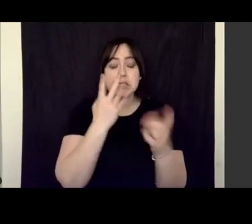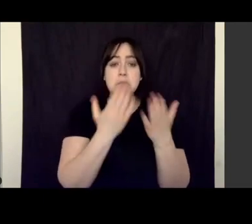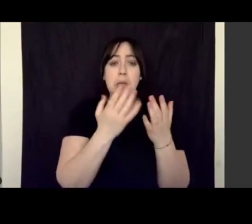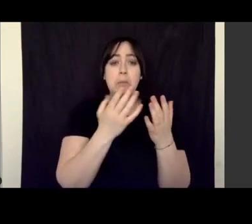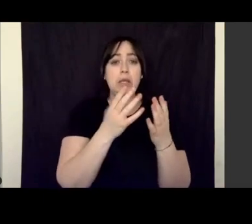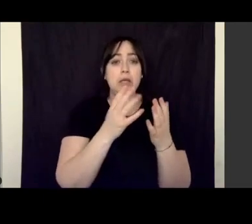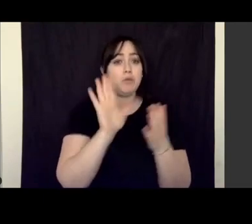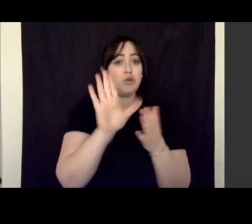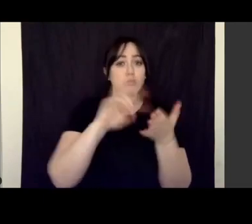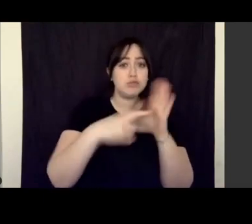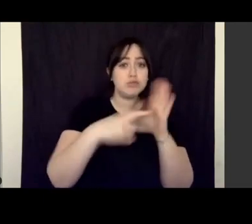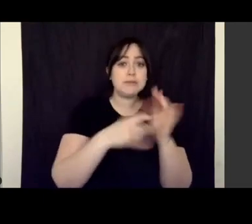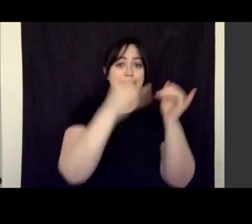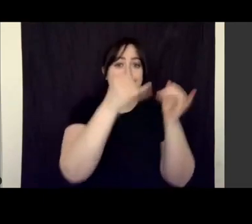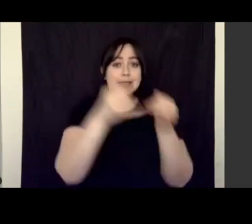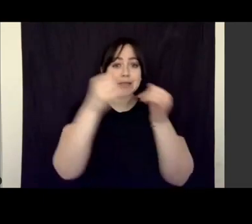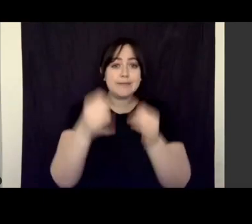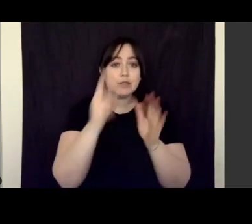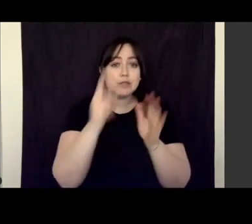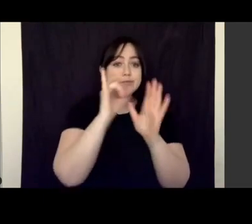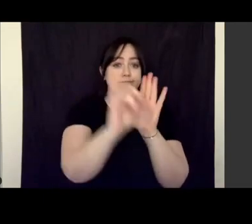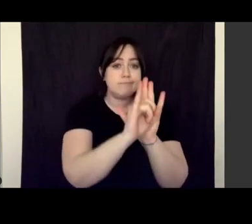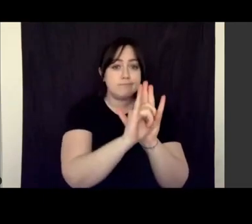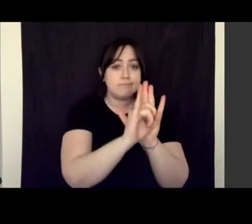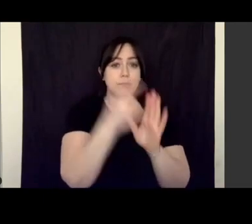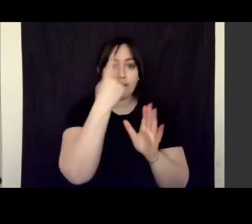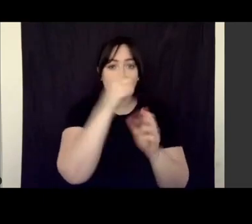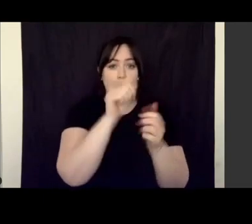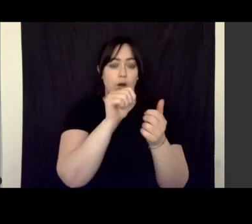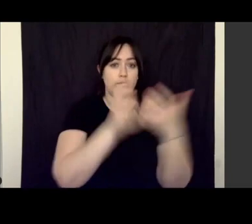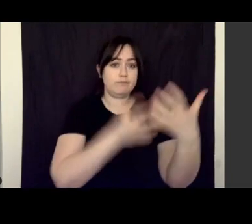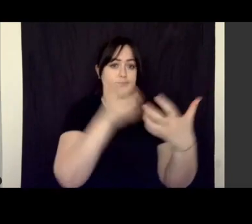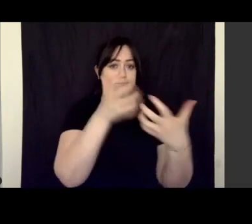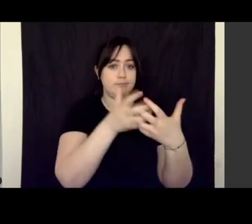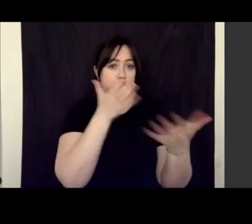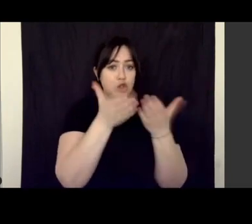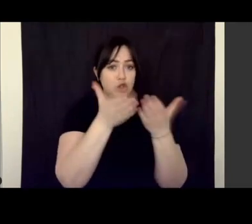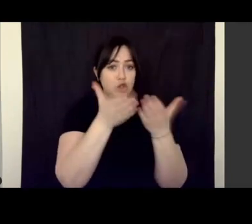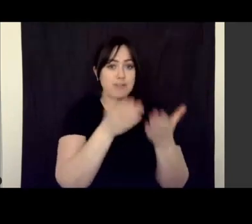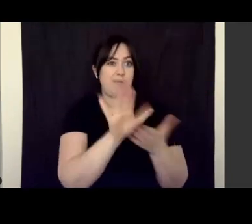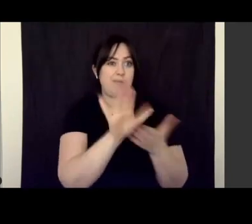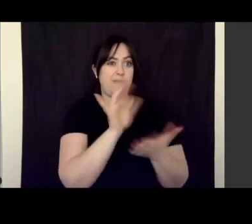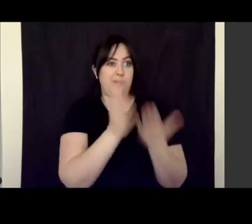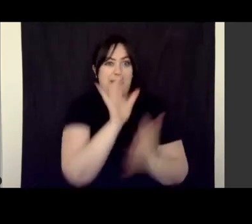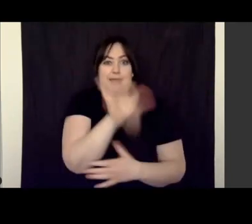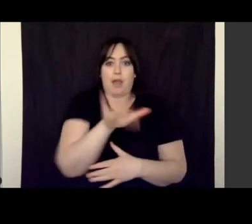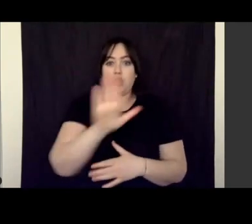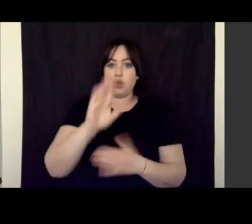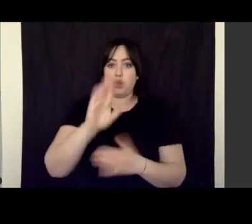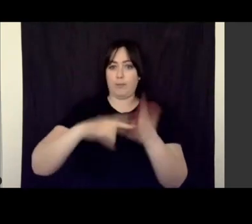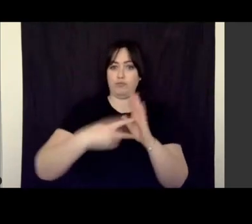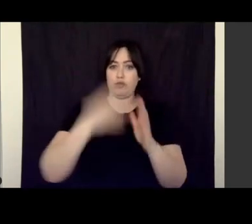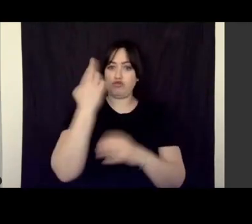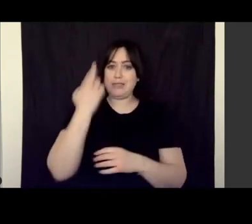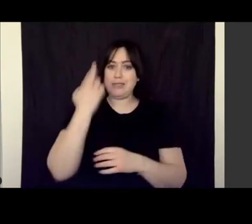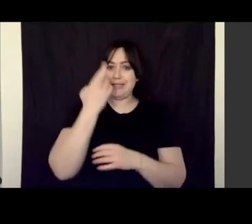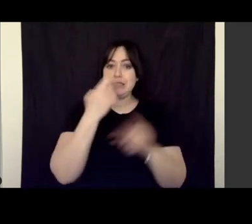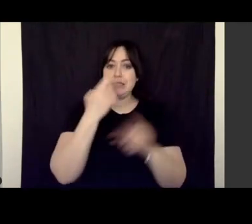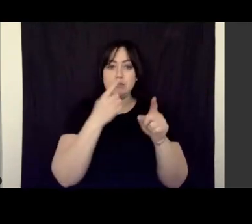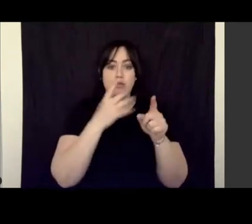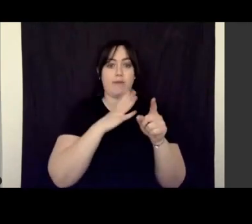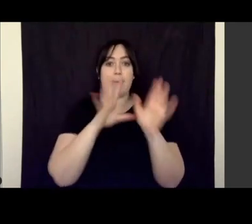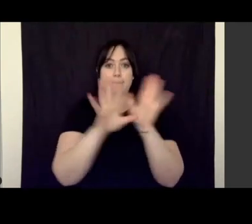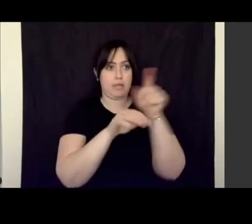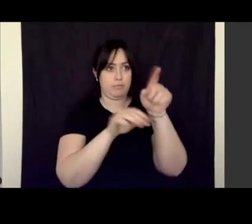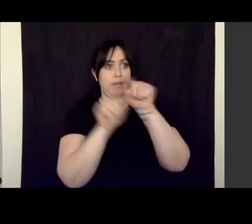individual identification for accommodation and services. Maybe that's the reason why you're collecting data. Then you would go